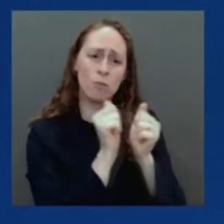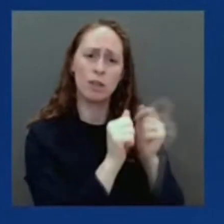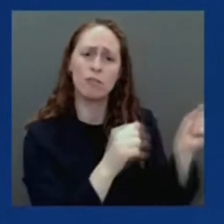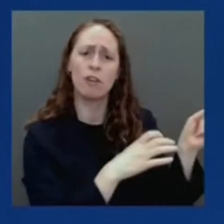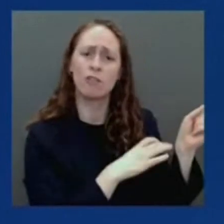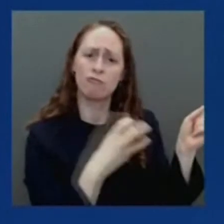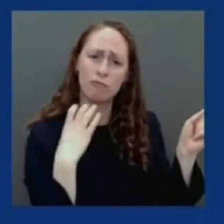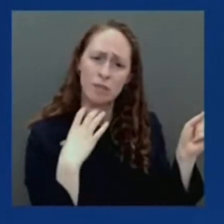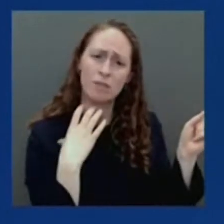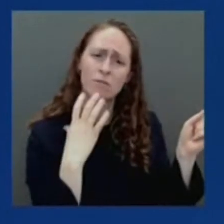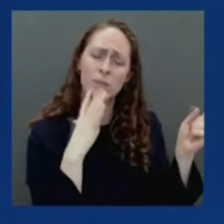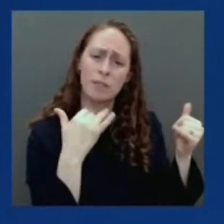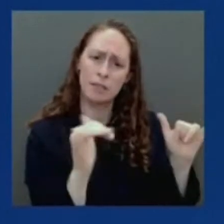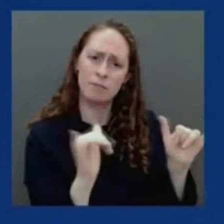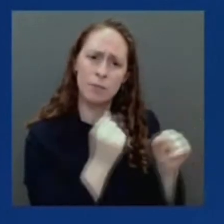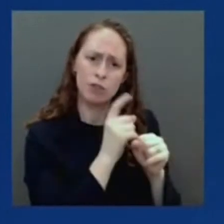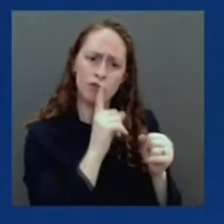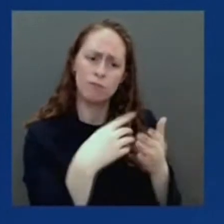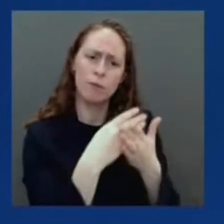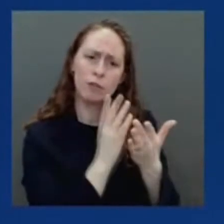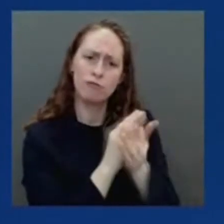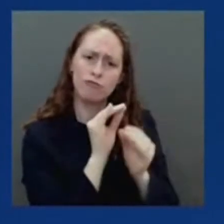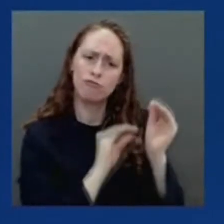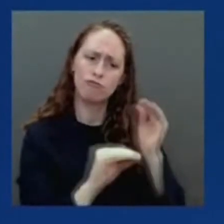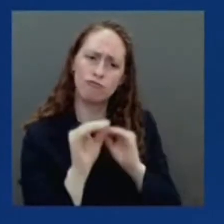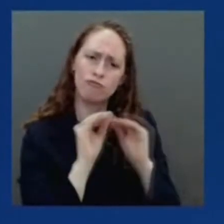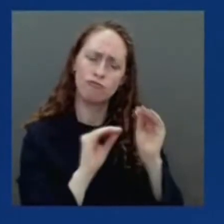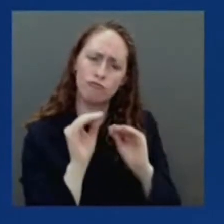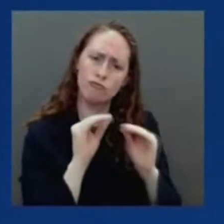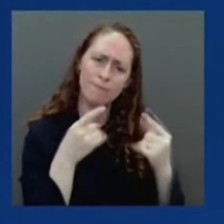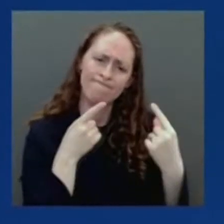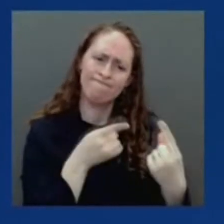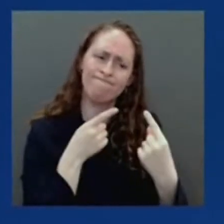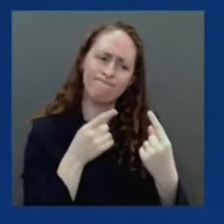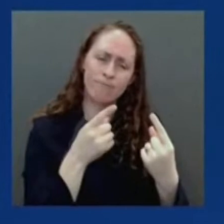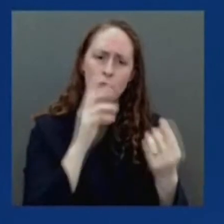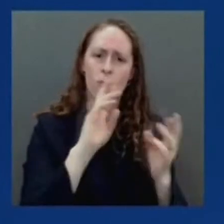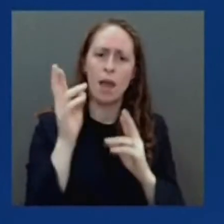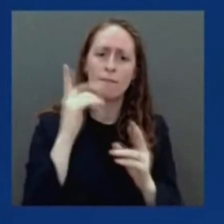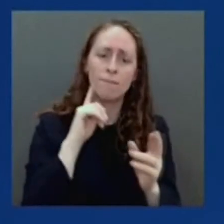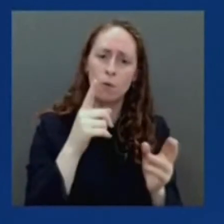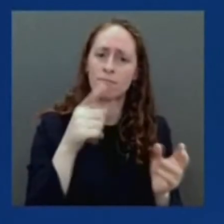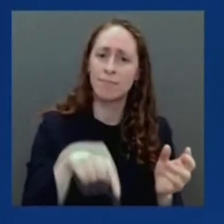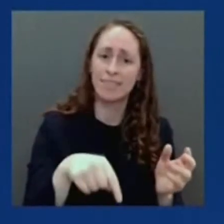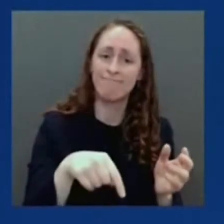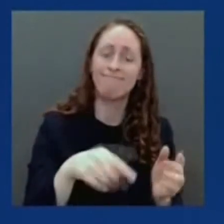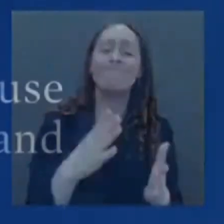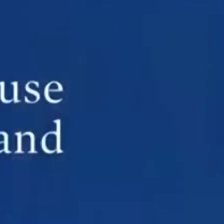I want to thank everybody for the questions and look forward to the next briefing. Thank you.